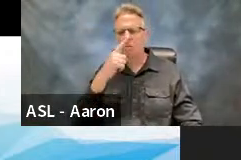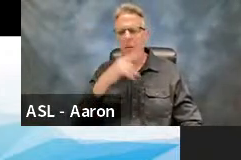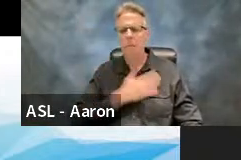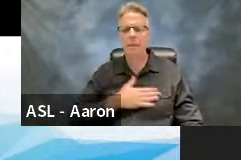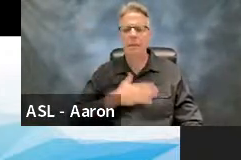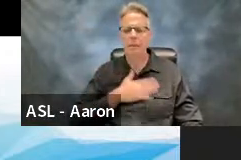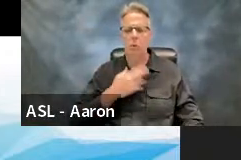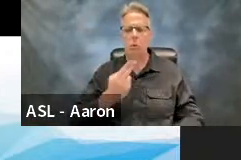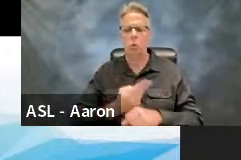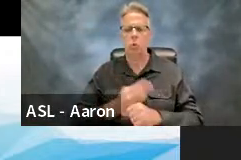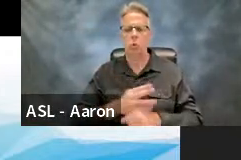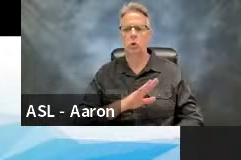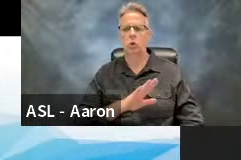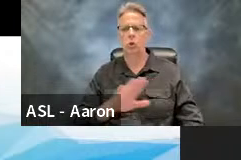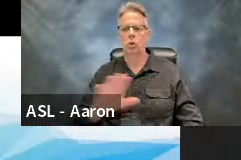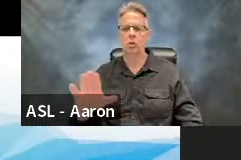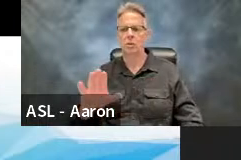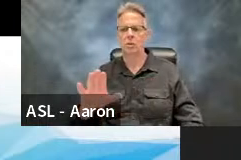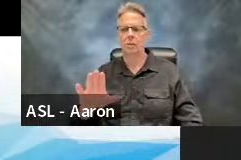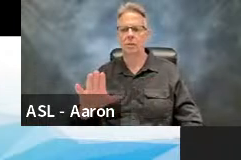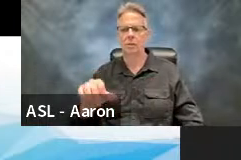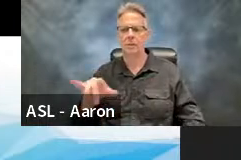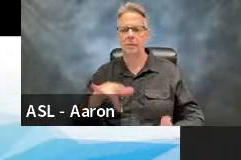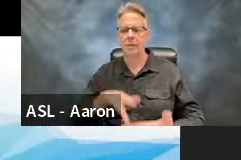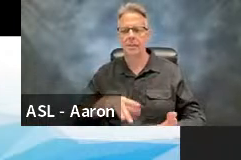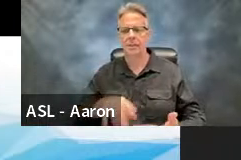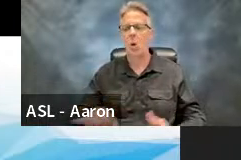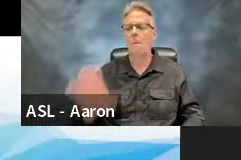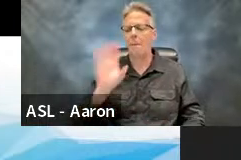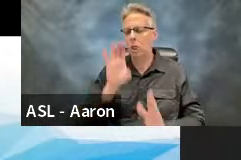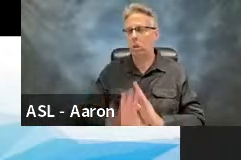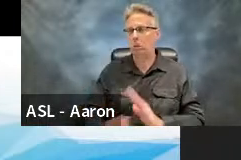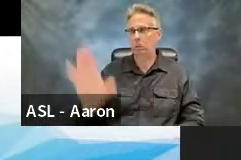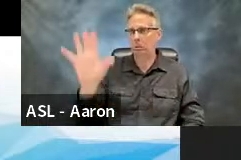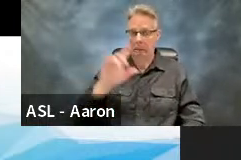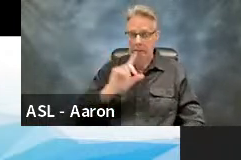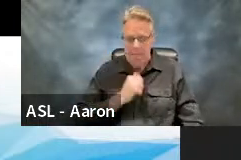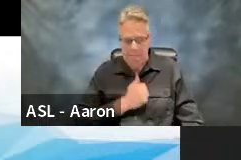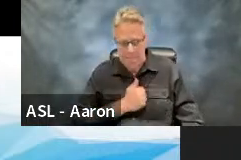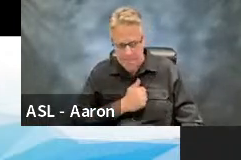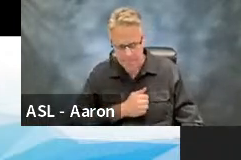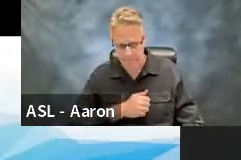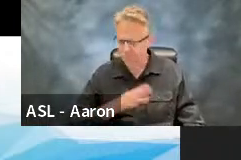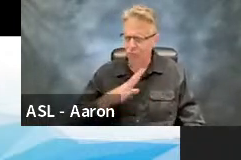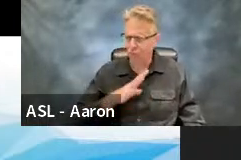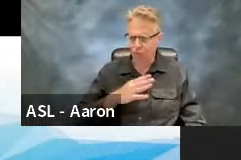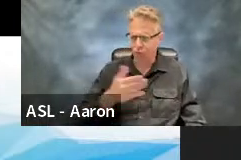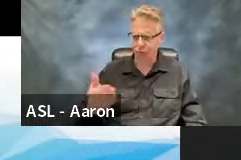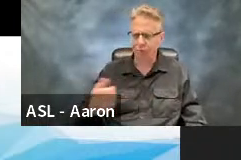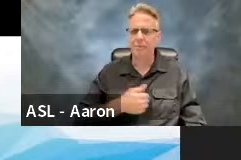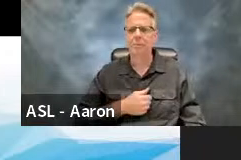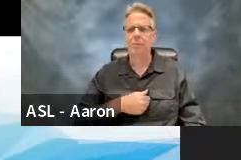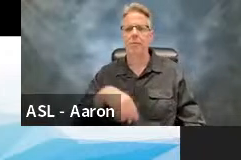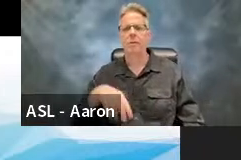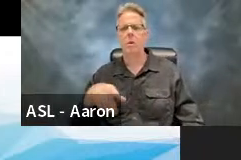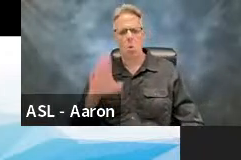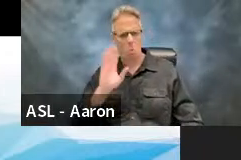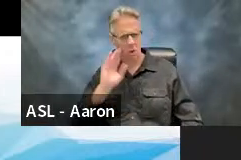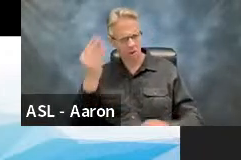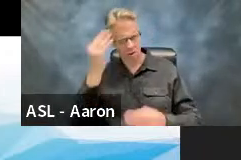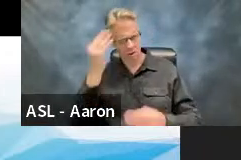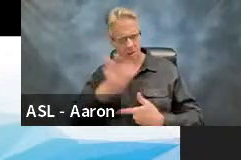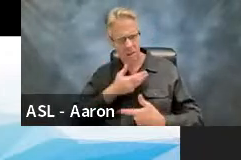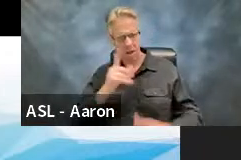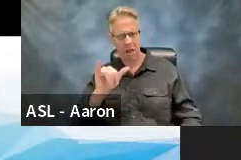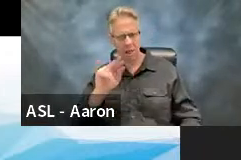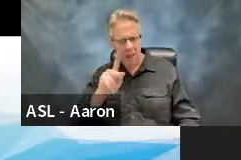your hand raise feature. Raise the hand. Okay, sorry. No problem. Will we get a notice about this, like with a link